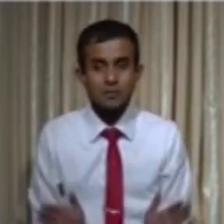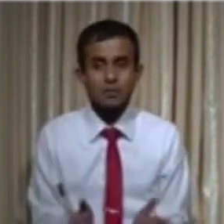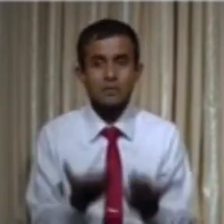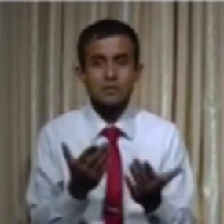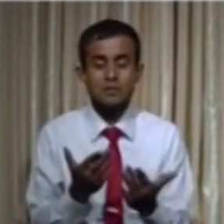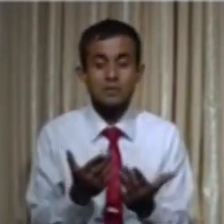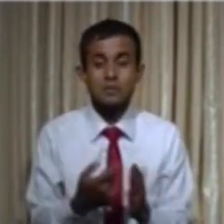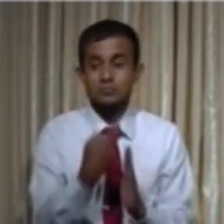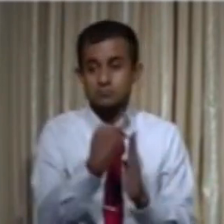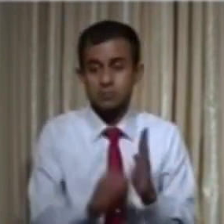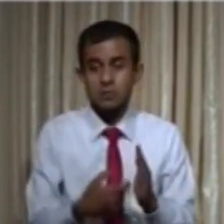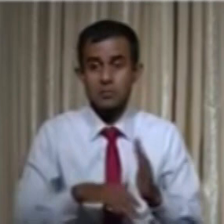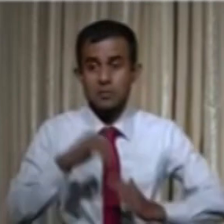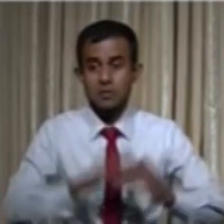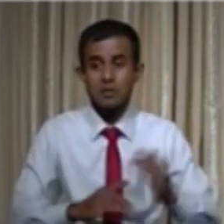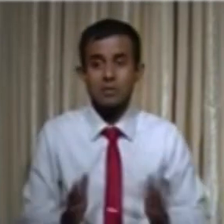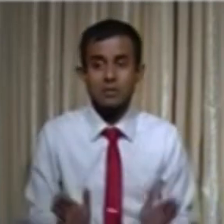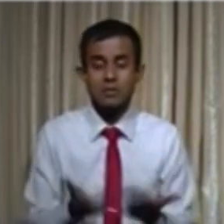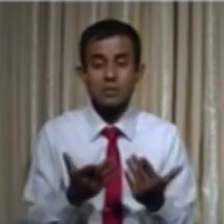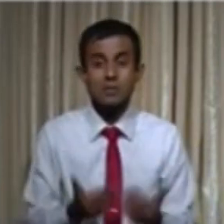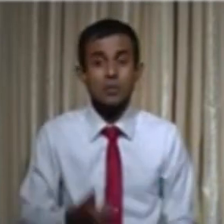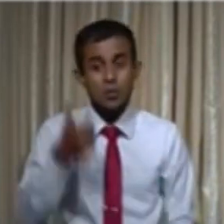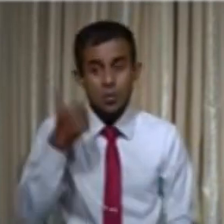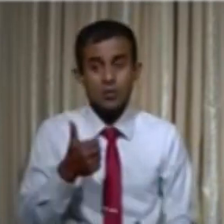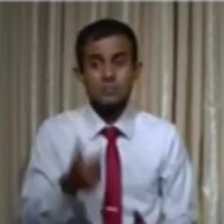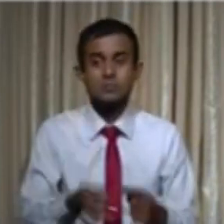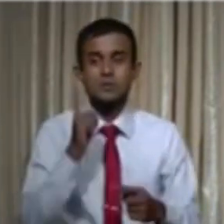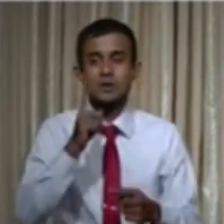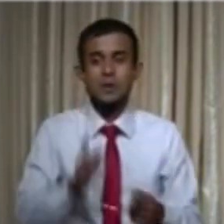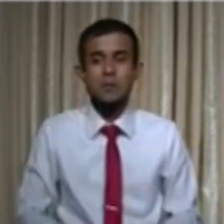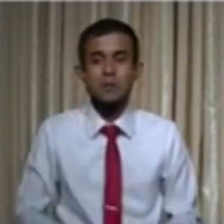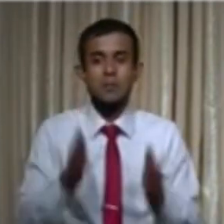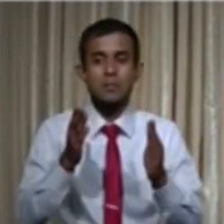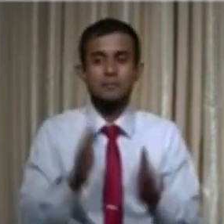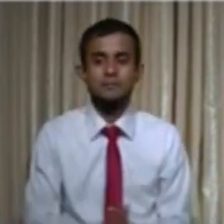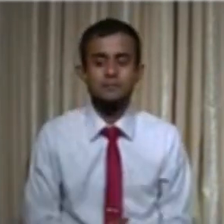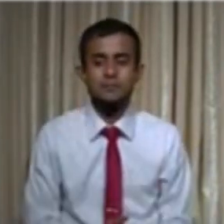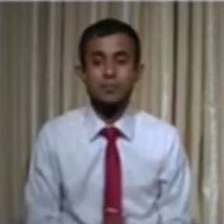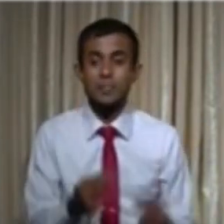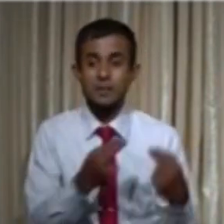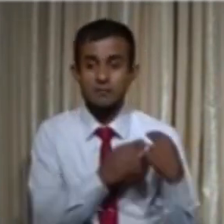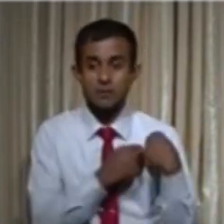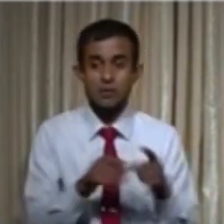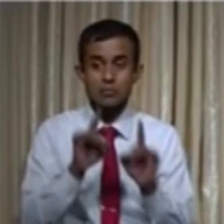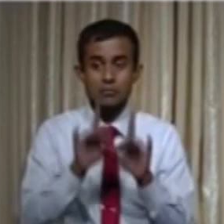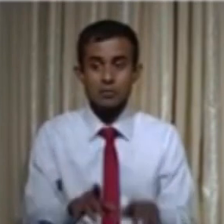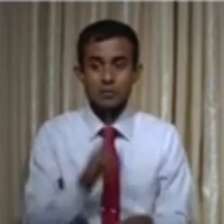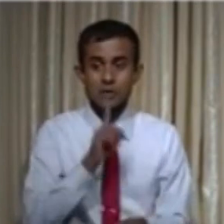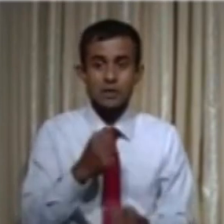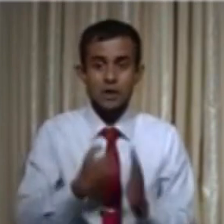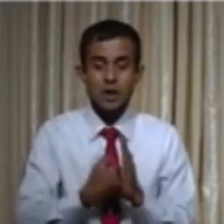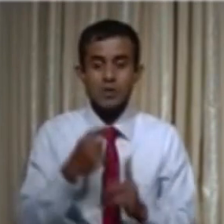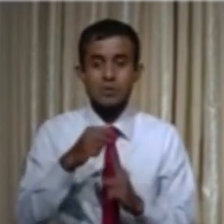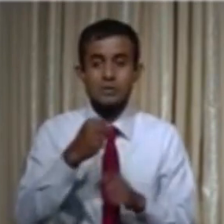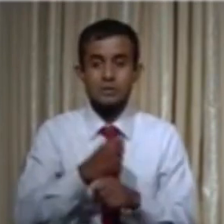all. I'm saying this with utmost responsibility. The Honourable GLP Rees, you must weigh